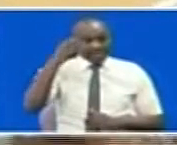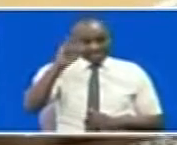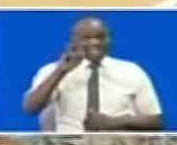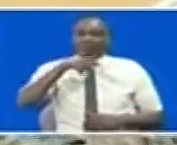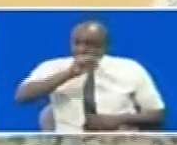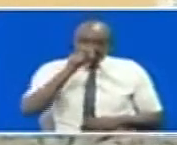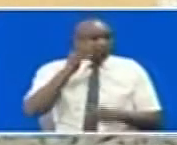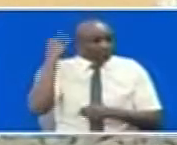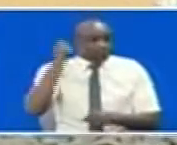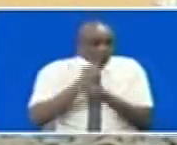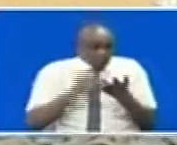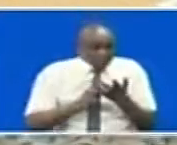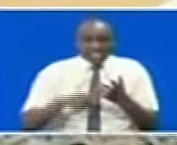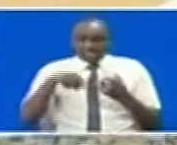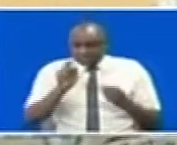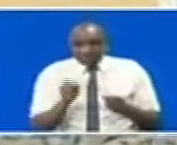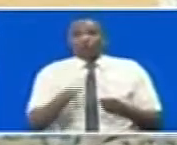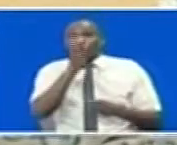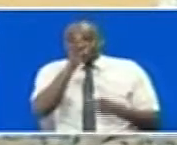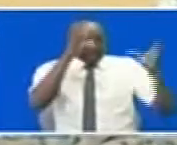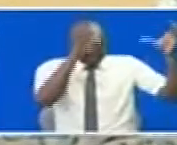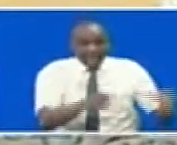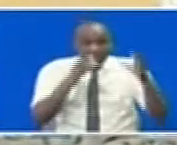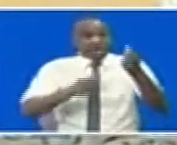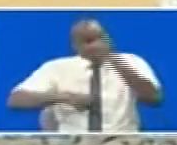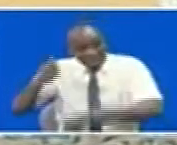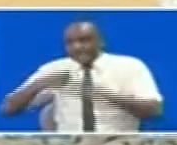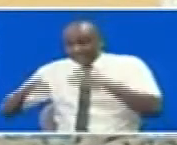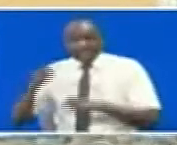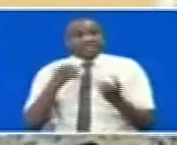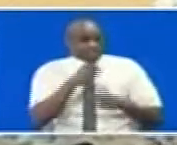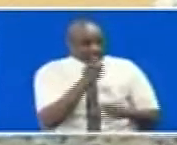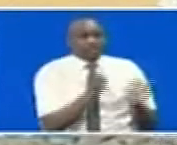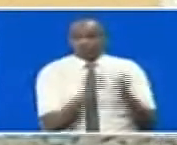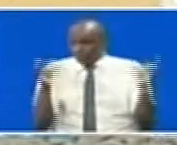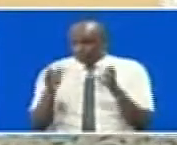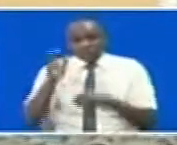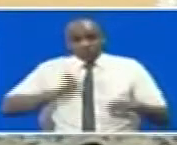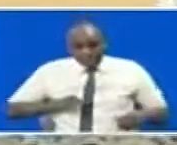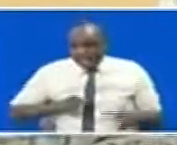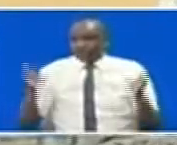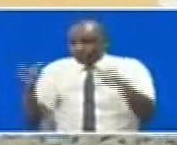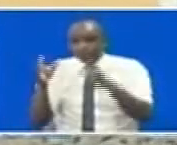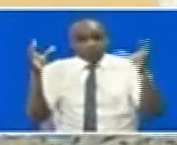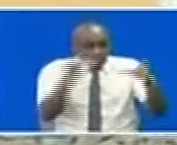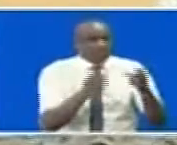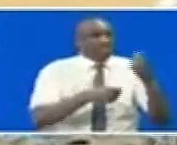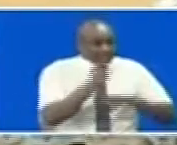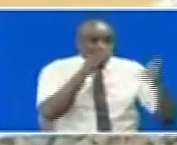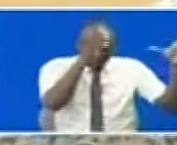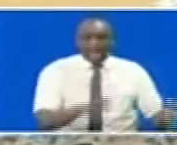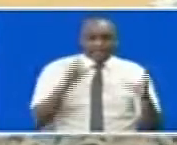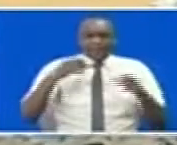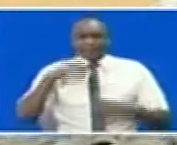used to sell water drums, water tanks to community women and also supply them. So